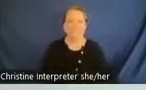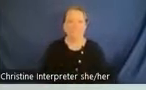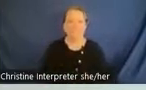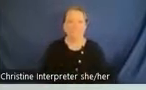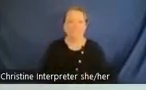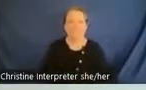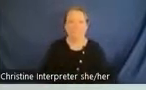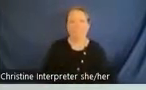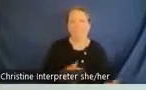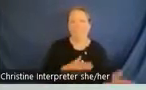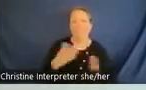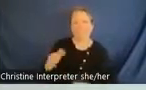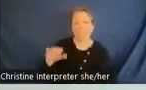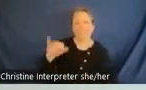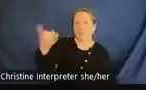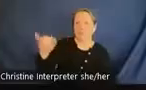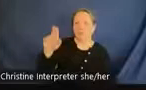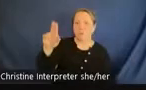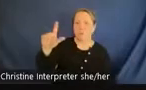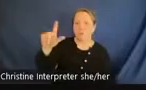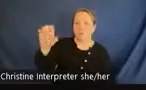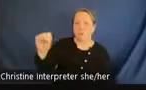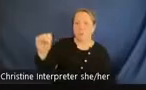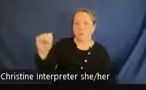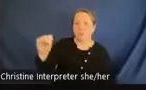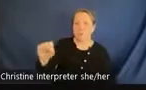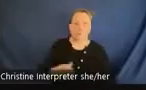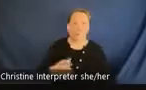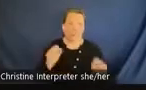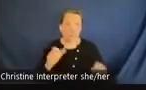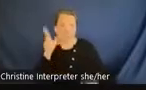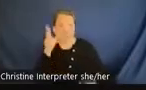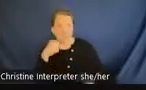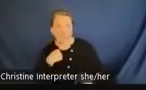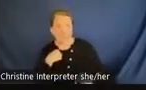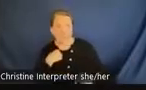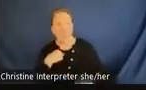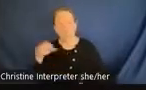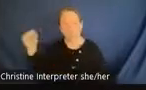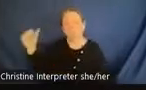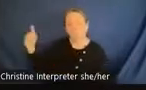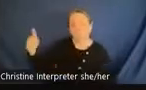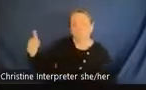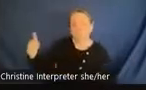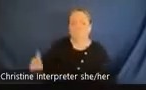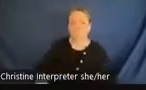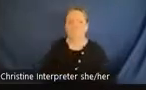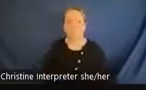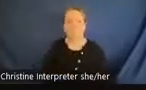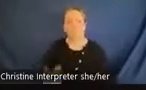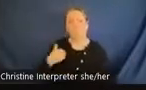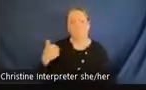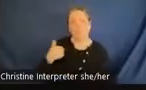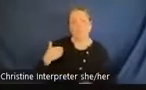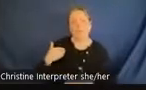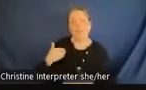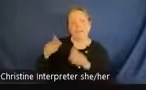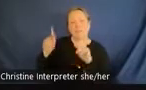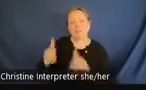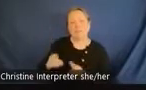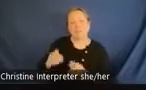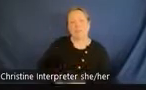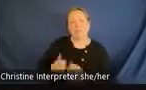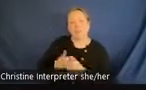Jules. Can you hear me okay? Yes. I have a neighbor who's disabled. He's